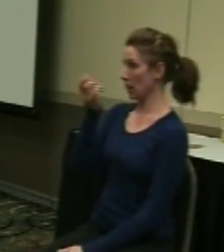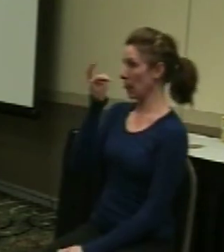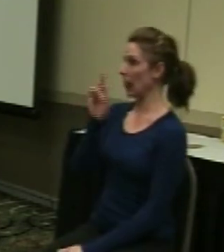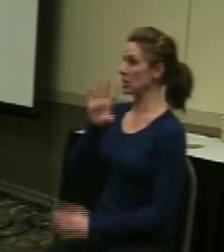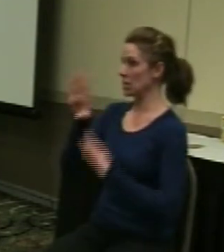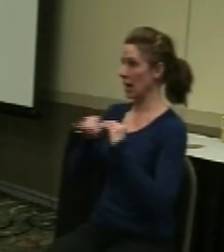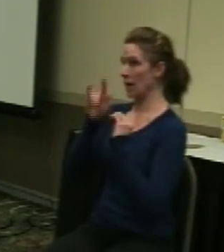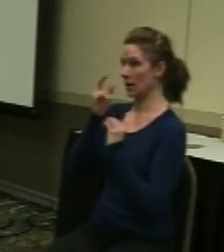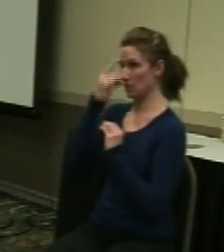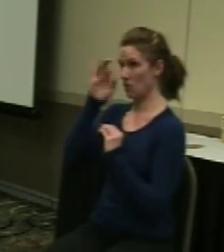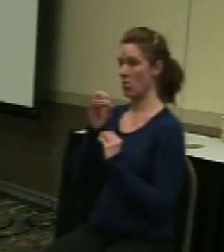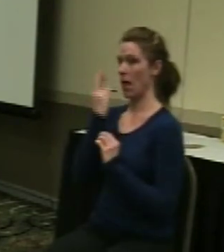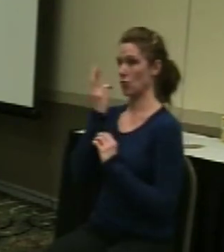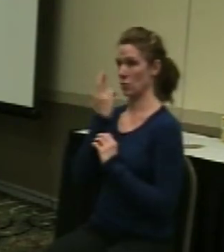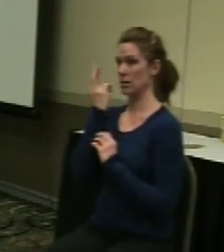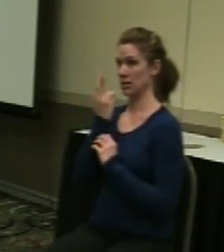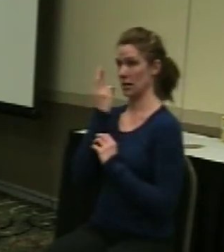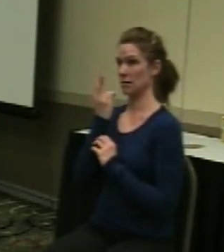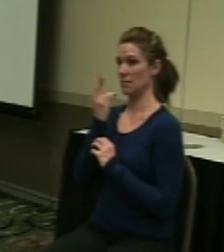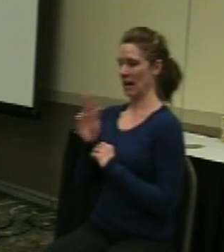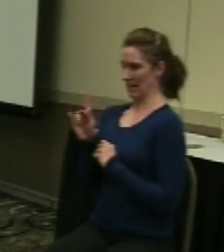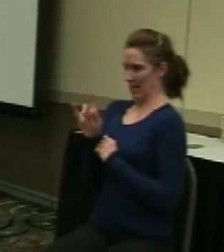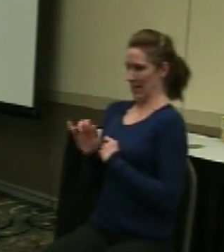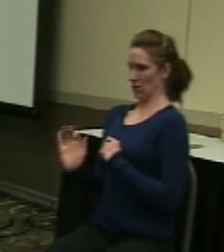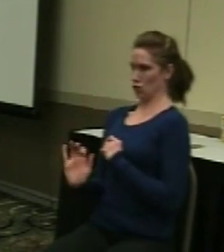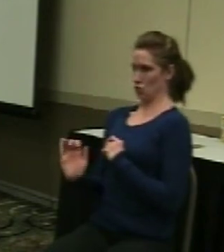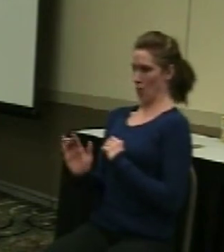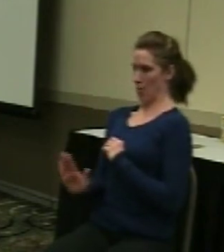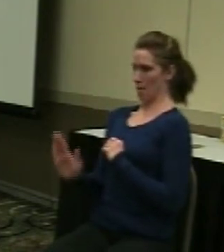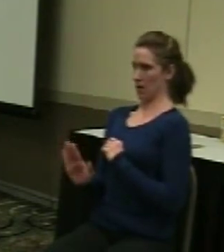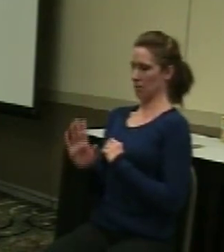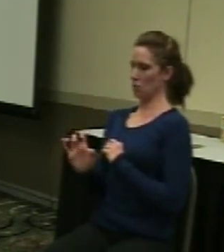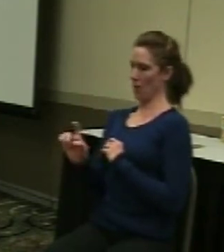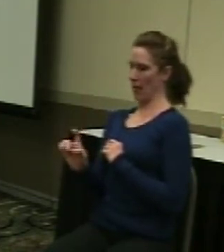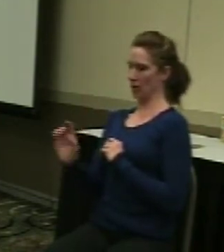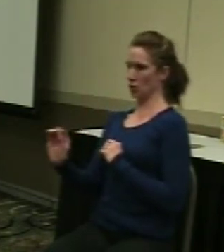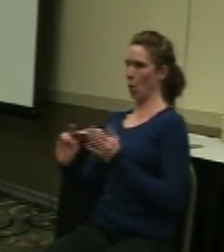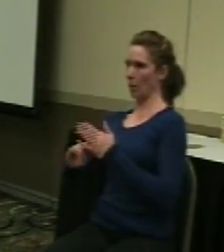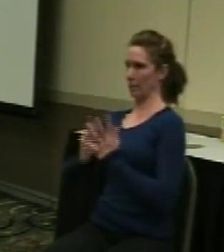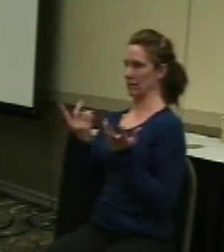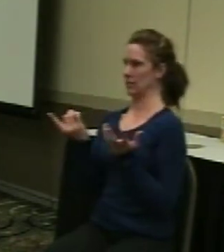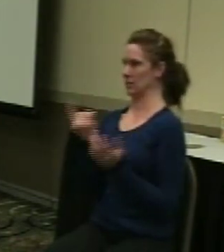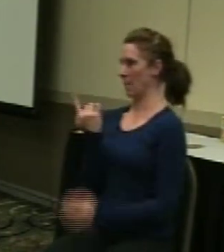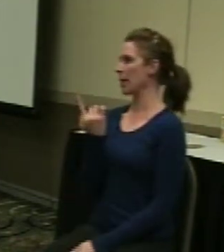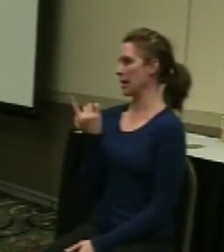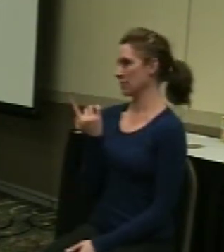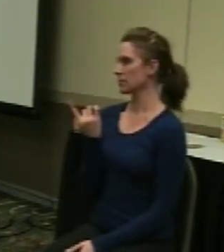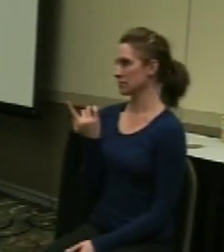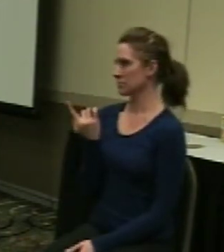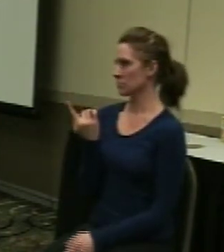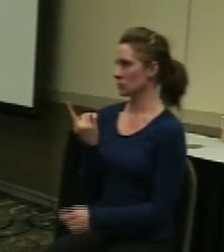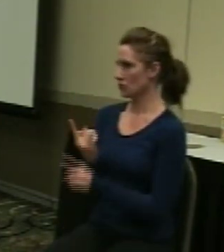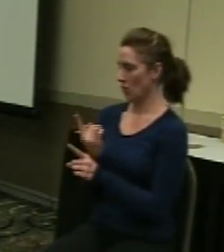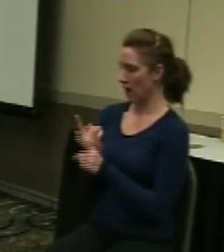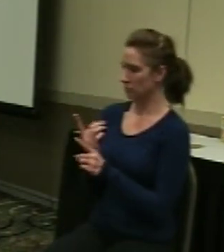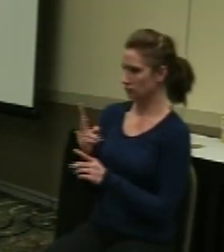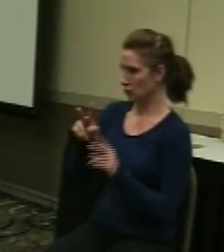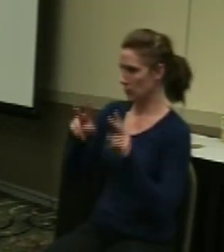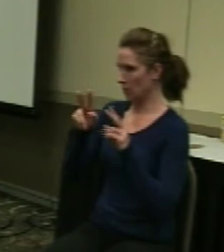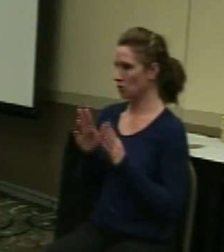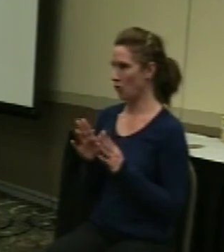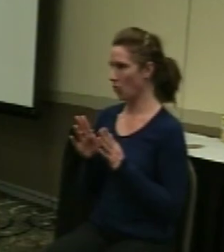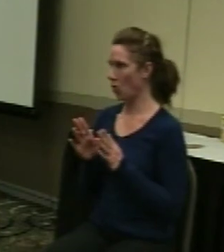you're going to be using a little key down in the bottom as well. You want the X and the O to mean something, right? So tell an observer of